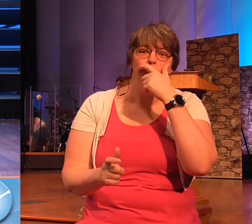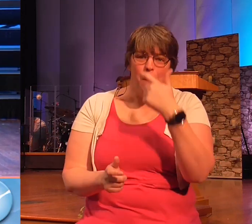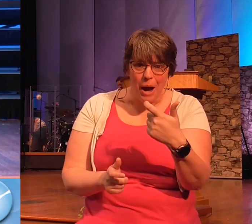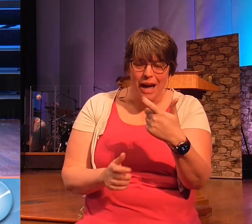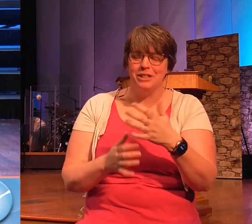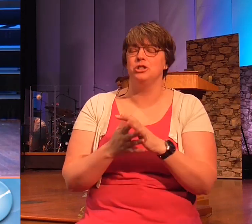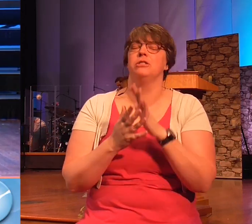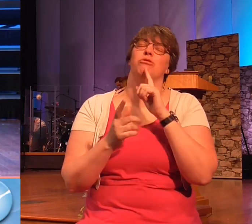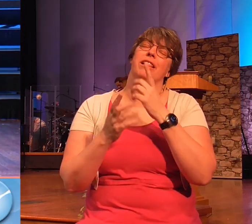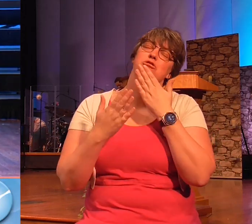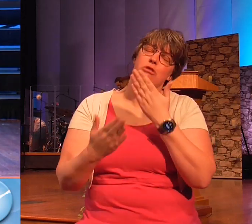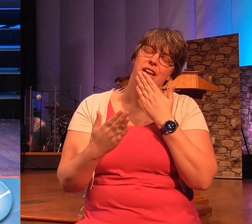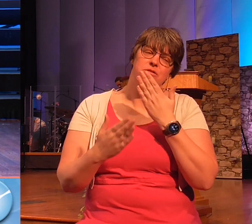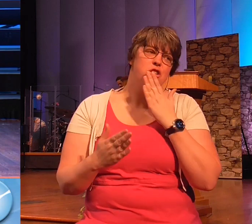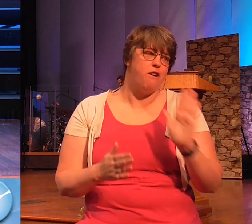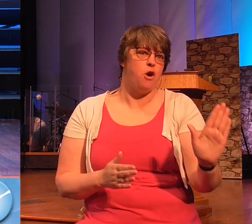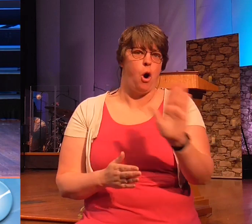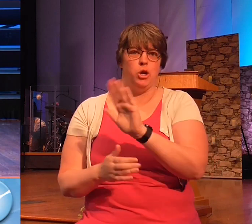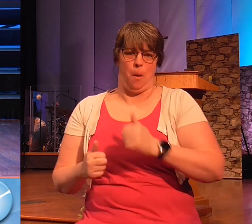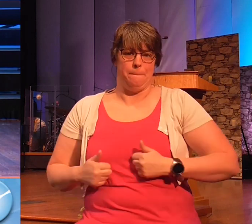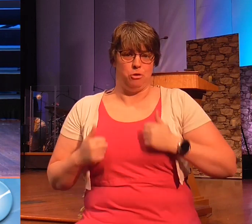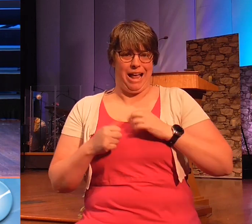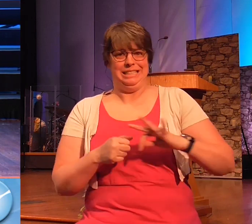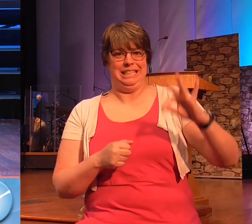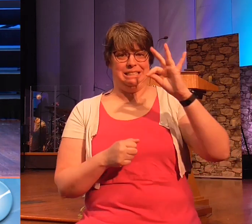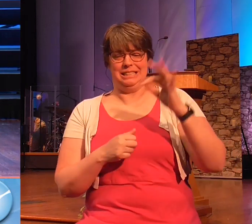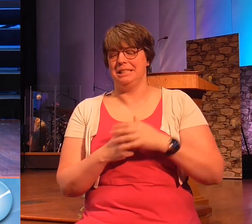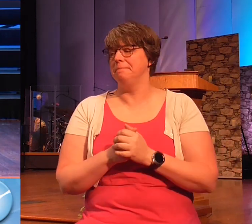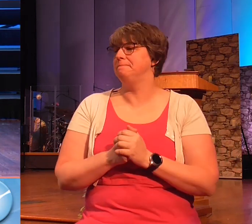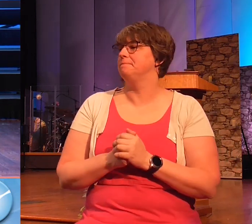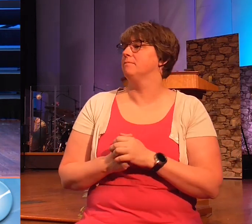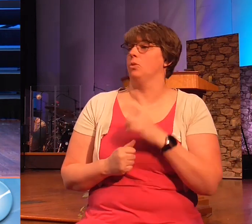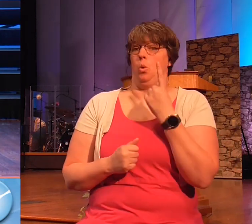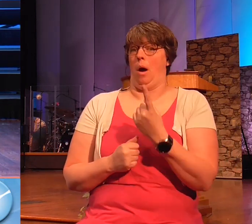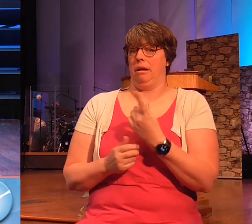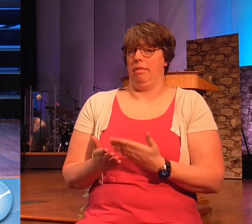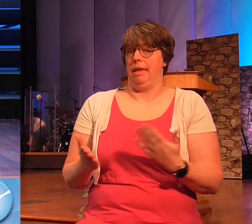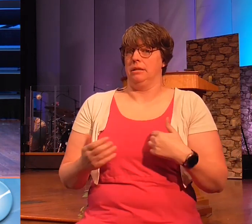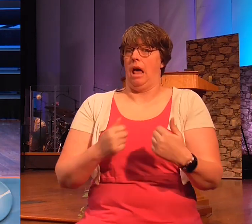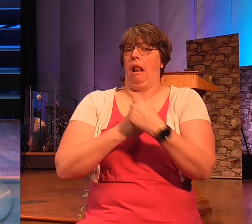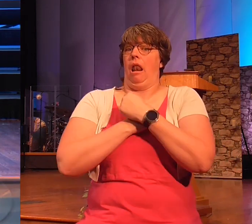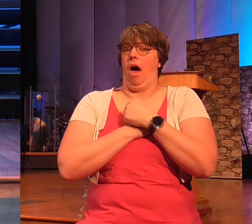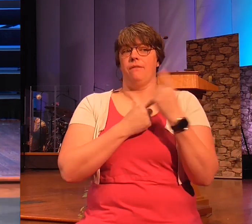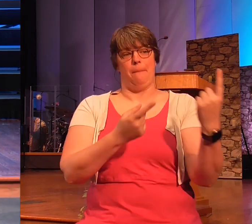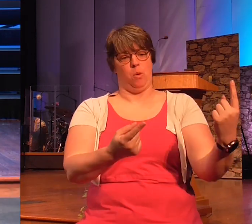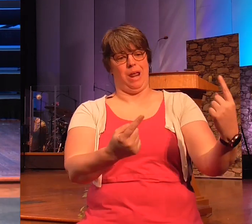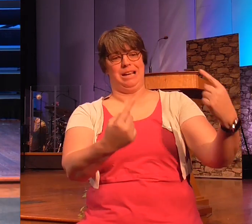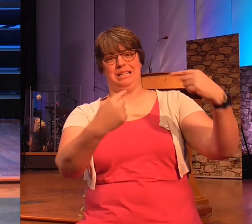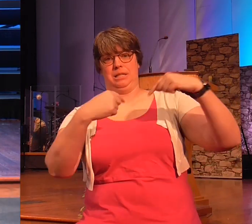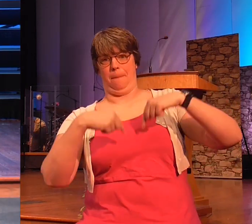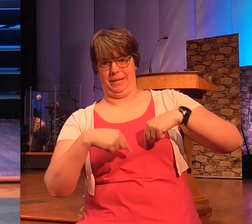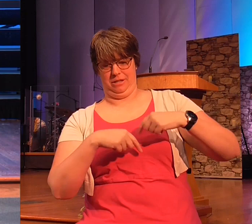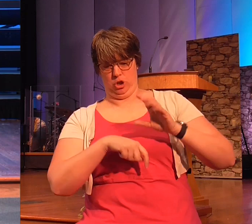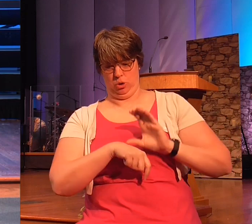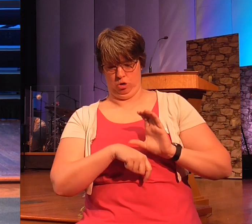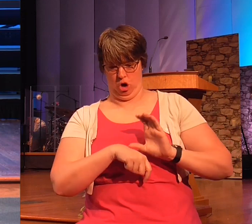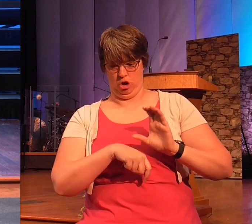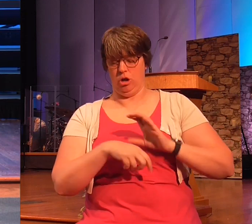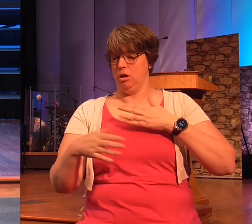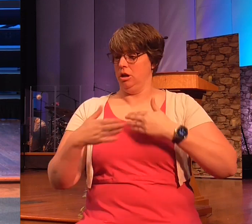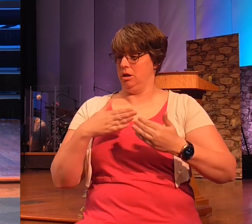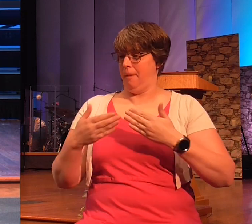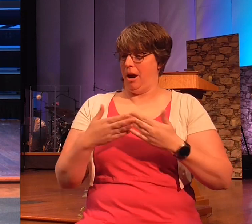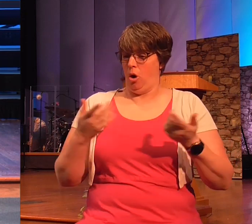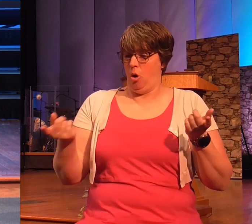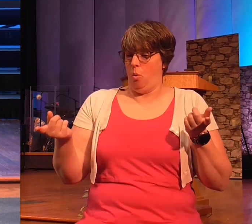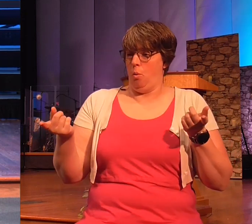morning. We're so grateful for your presence. And one of the things that I love about coming to church is that no matter what's going